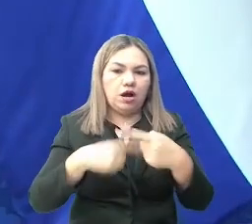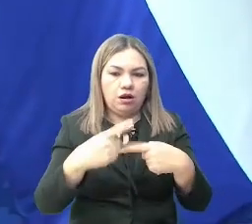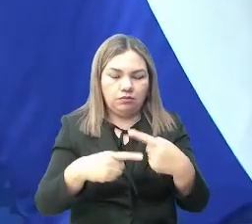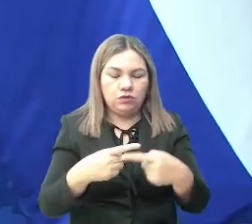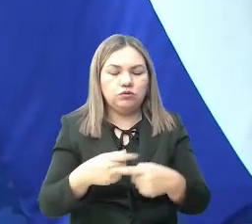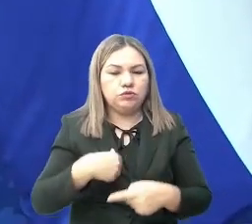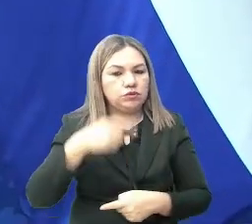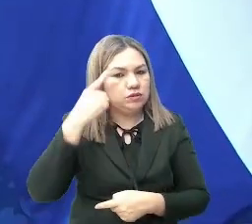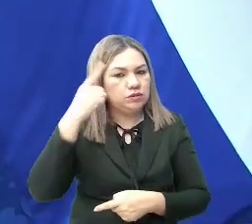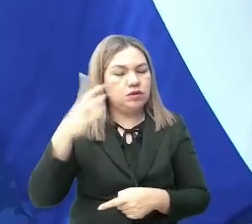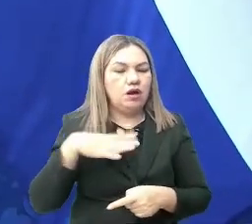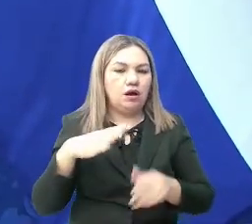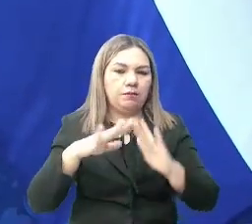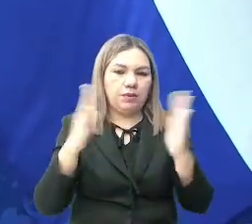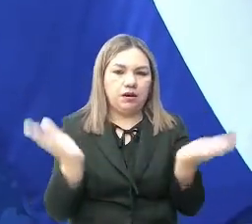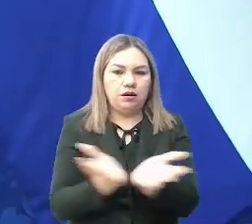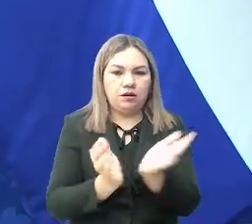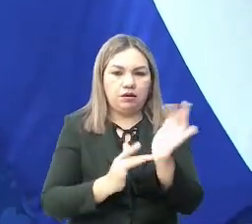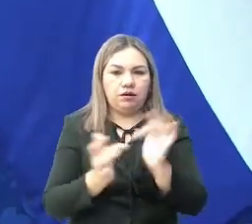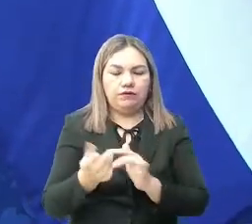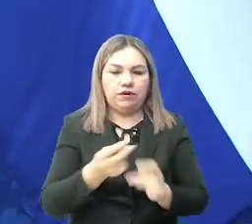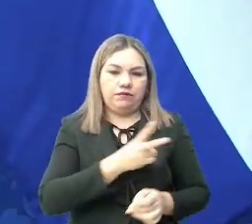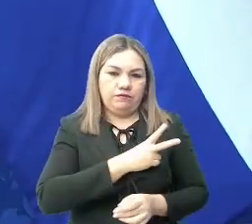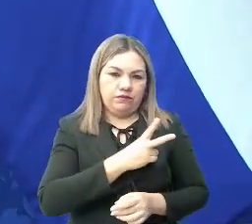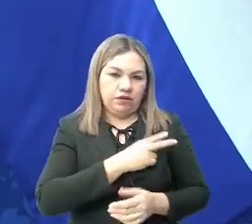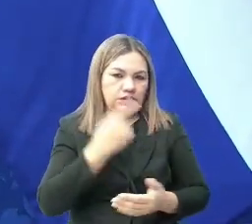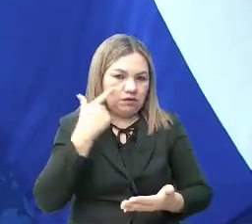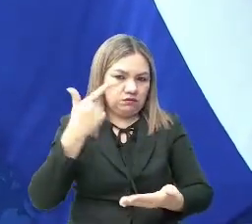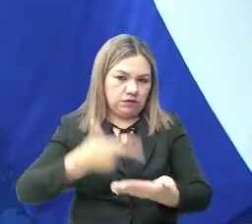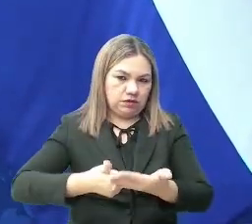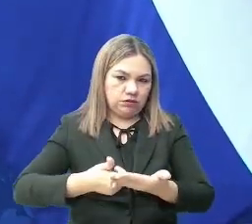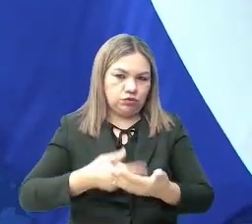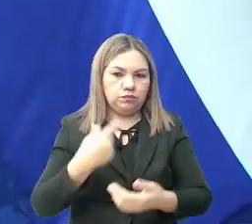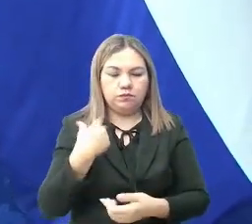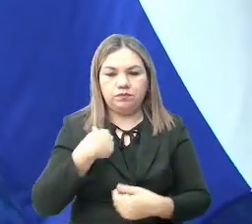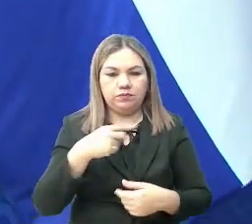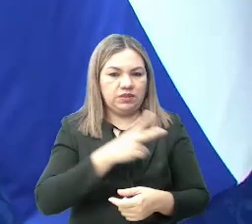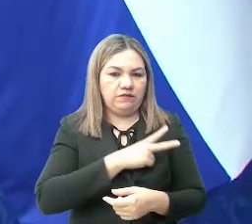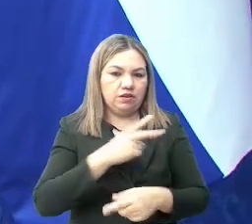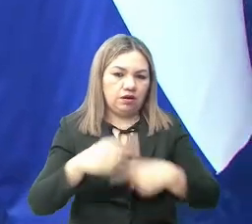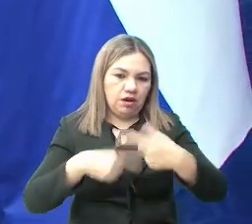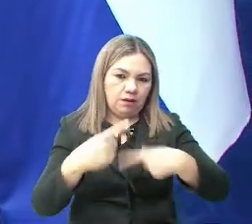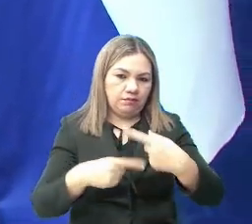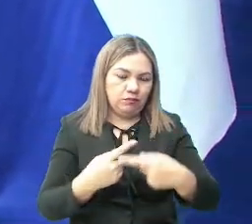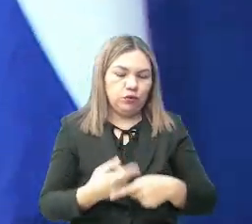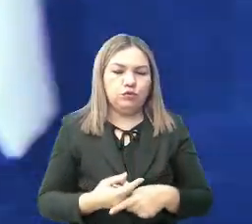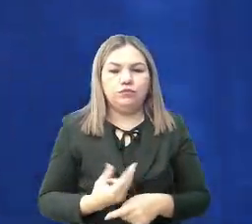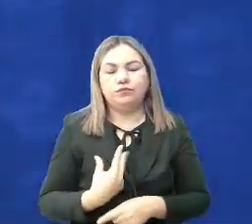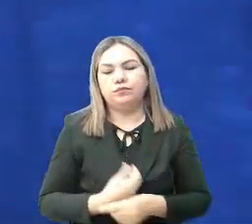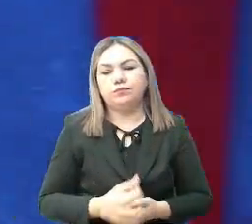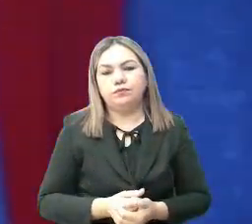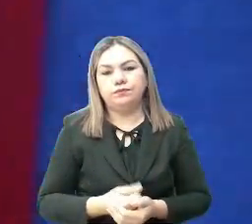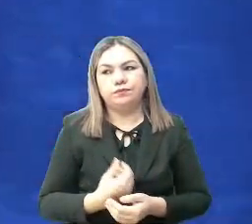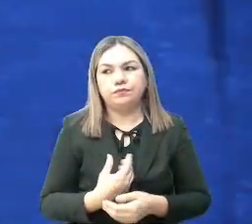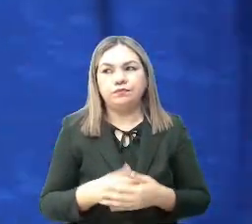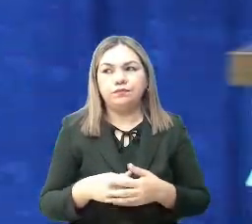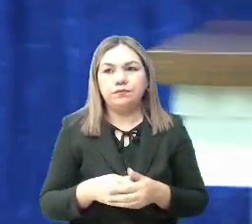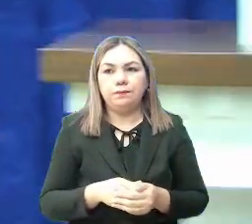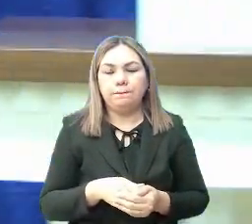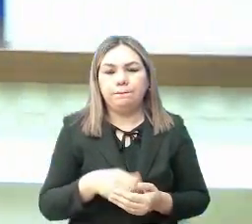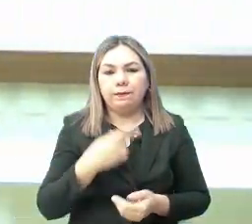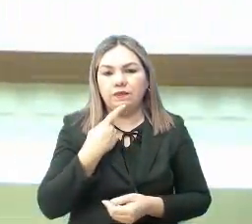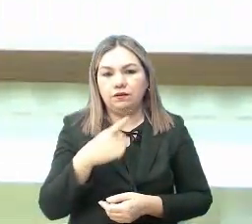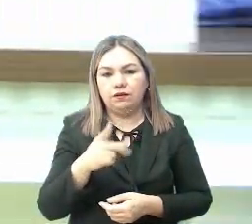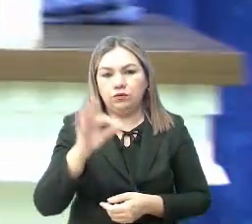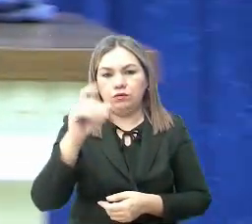to do. The only thing, since I stepped to this to that place, my life was